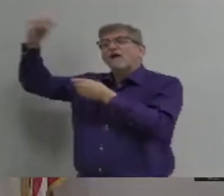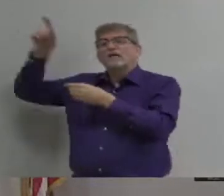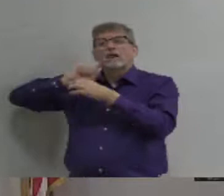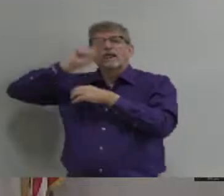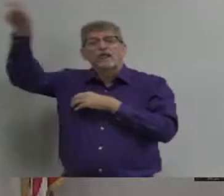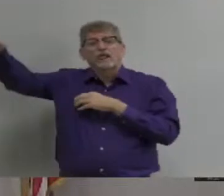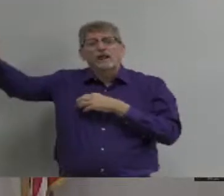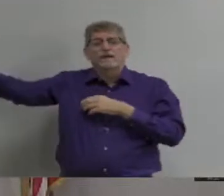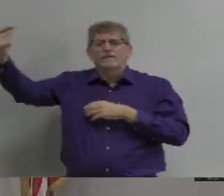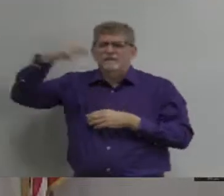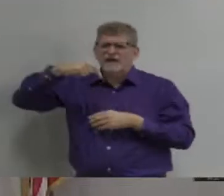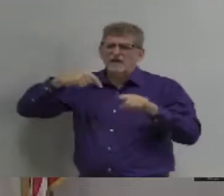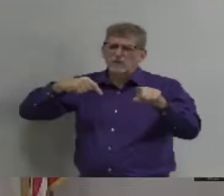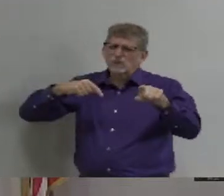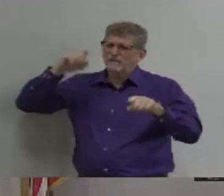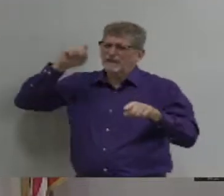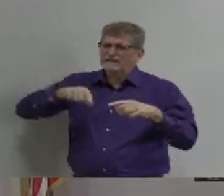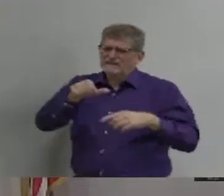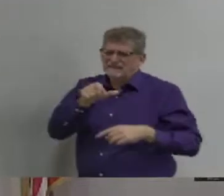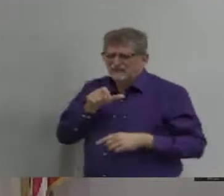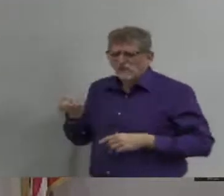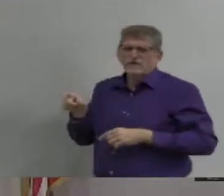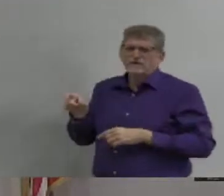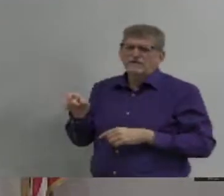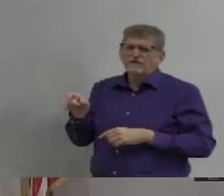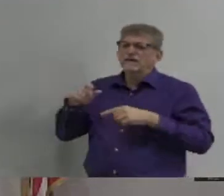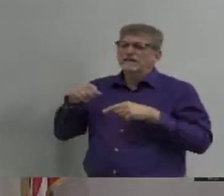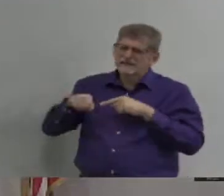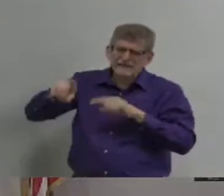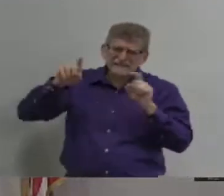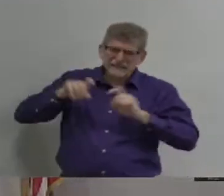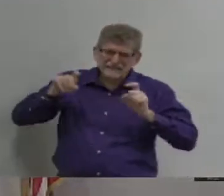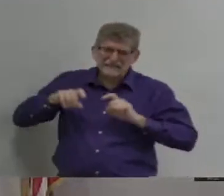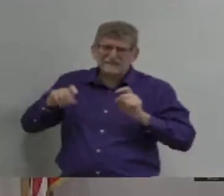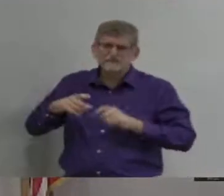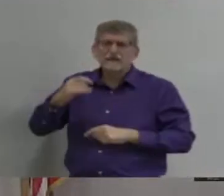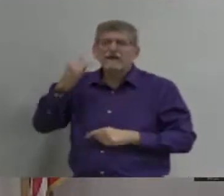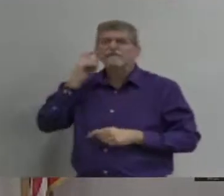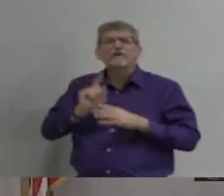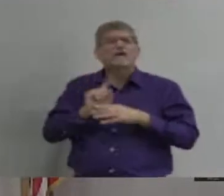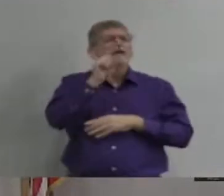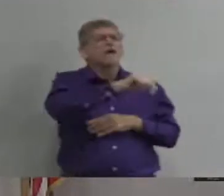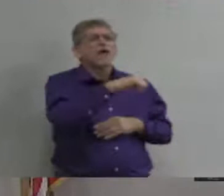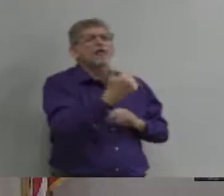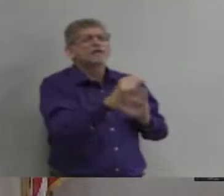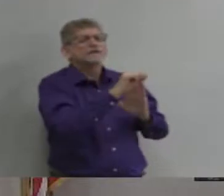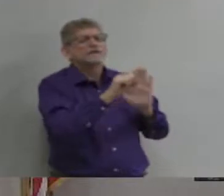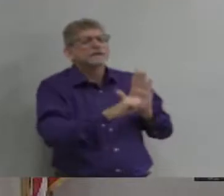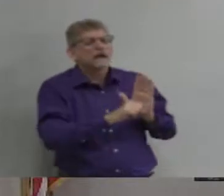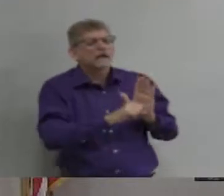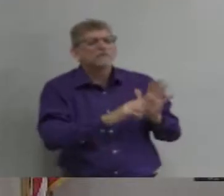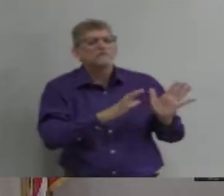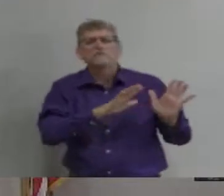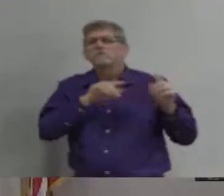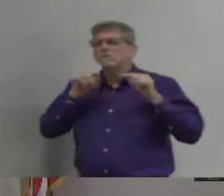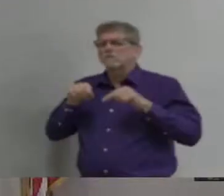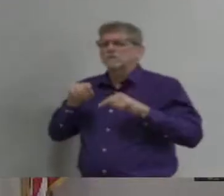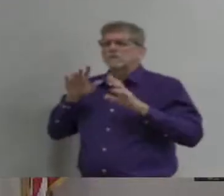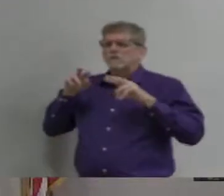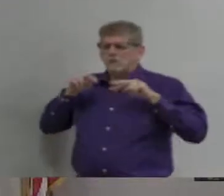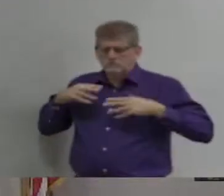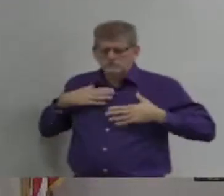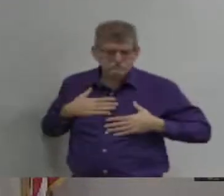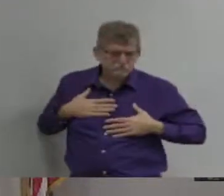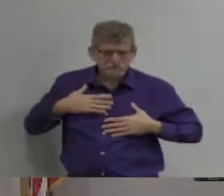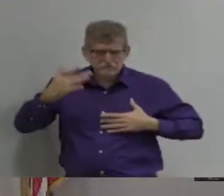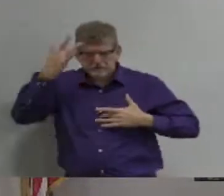to 5. If you are traveling to other states, monitor for signs and symptoms and report them immediately so that we can get you the